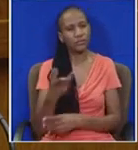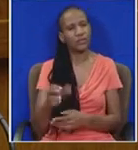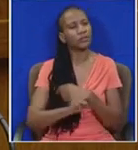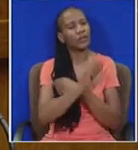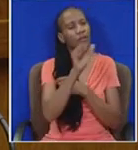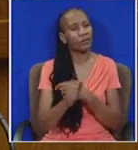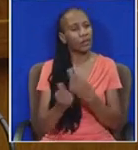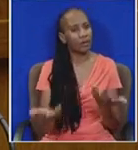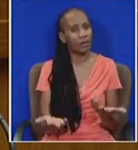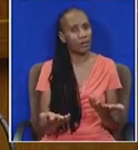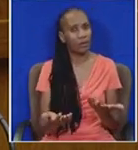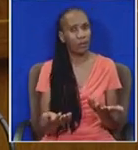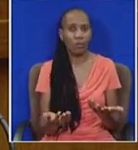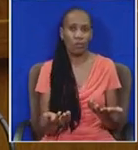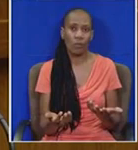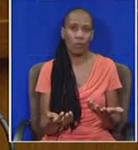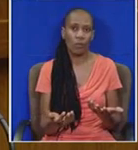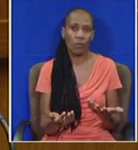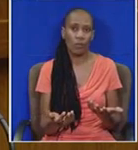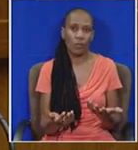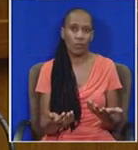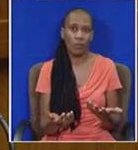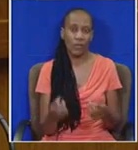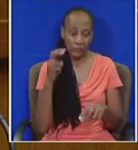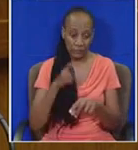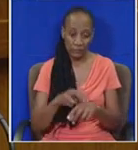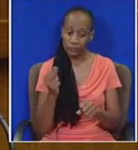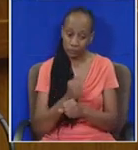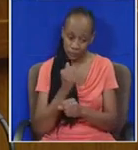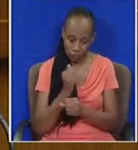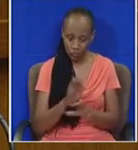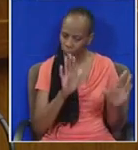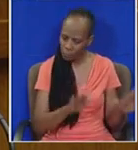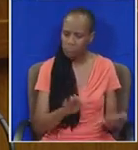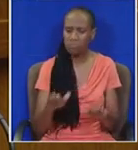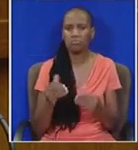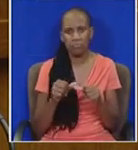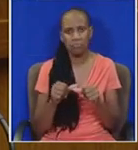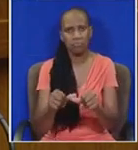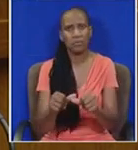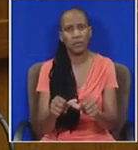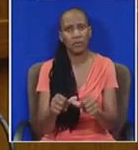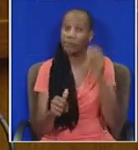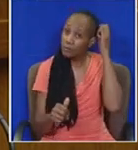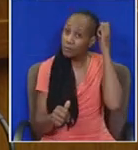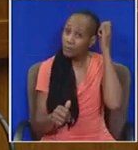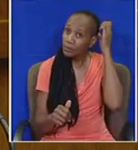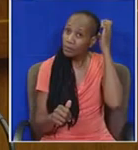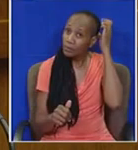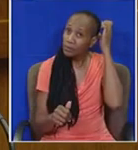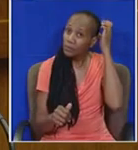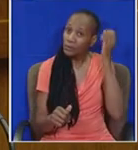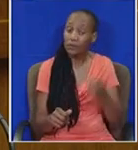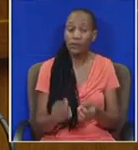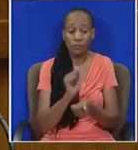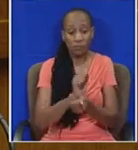country depends on the sense that they get of clarity, stability, and predictability of our legal system, democratic